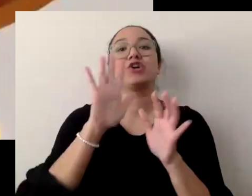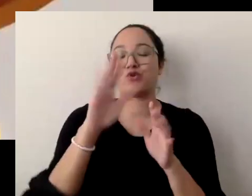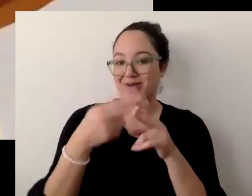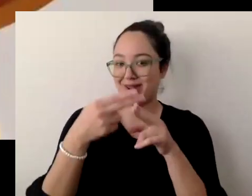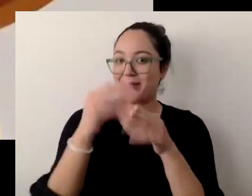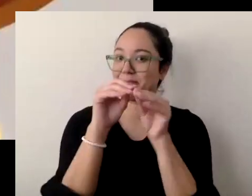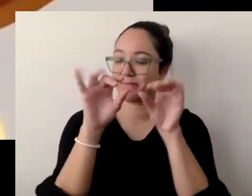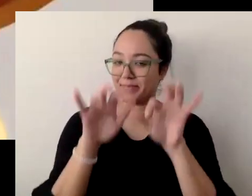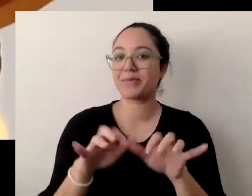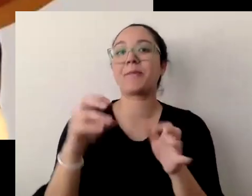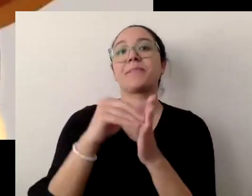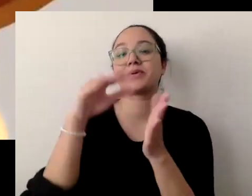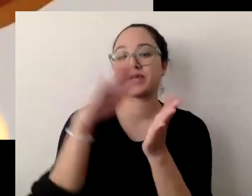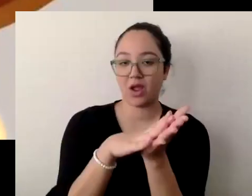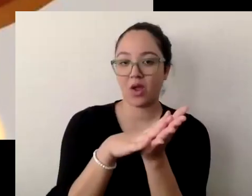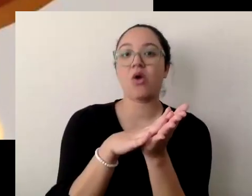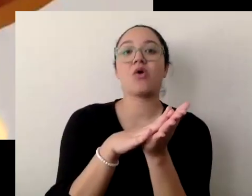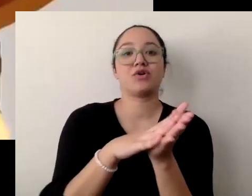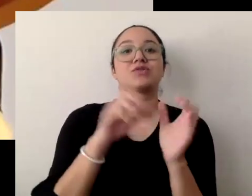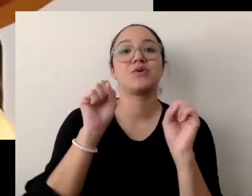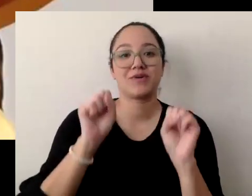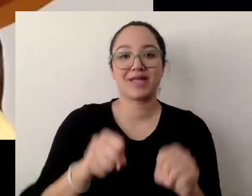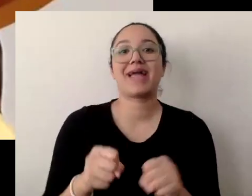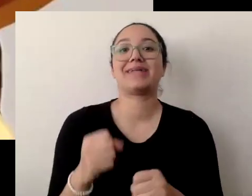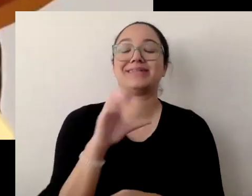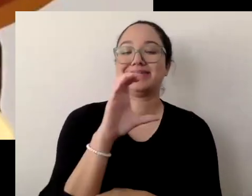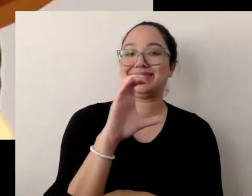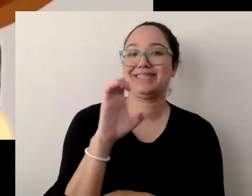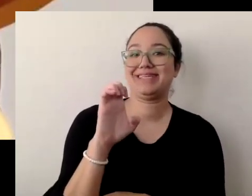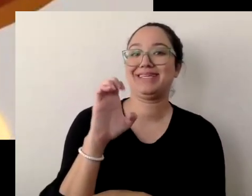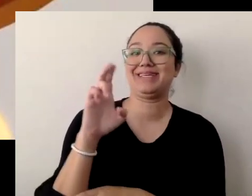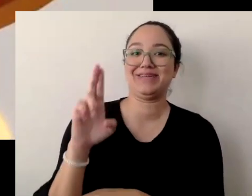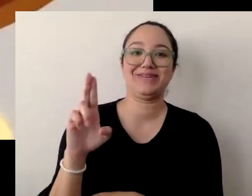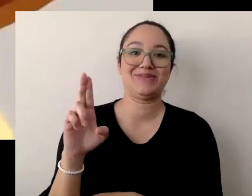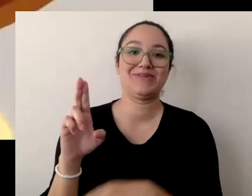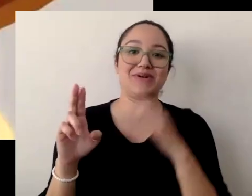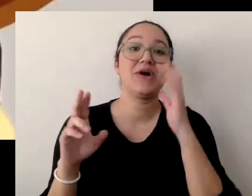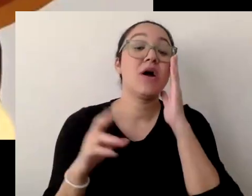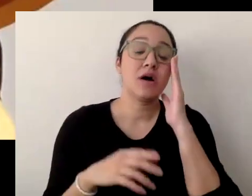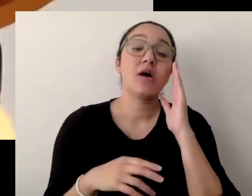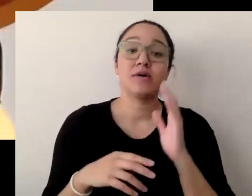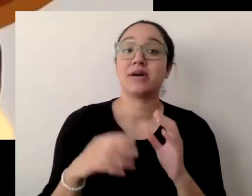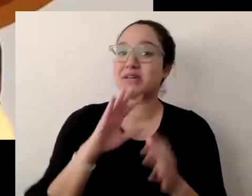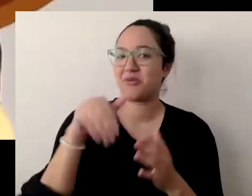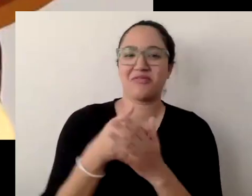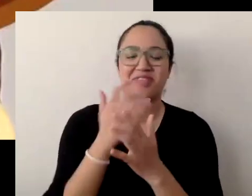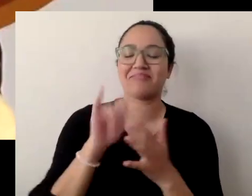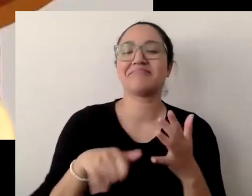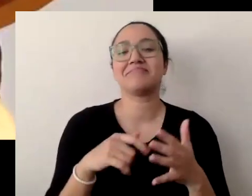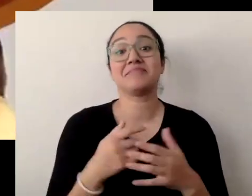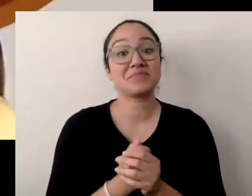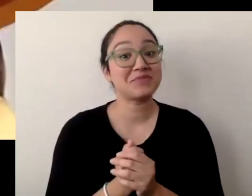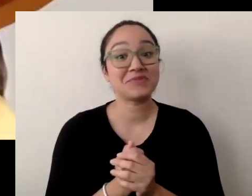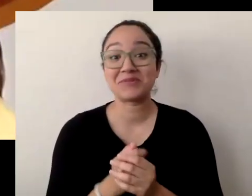so that you get admitted to obtain your CEs and all of that. So